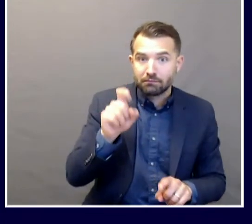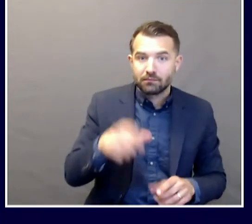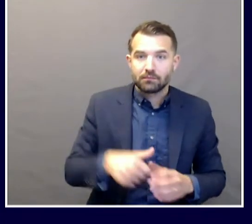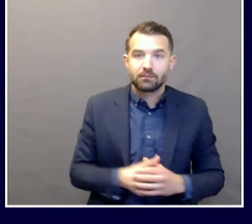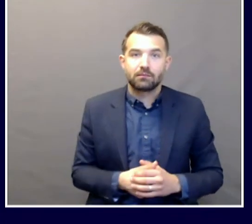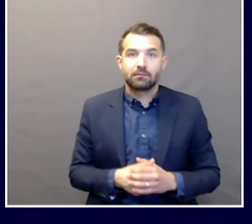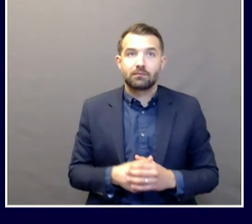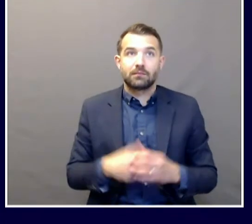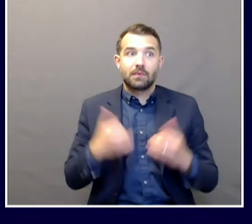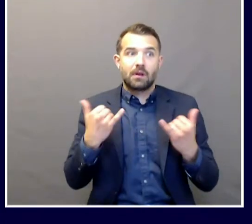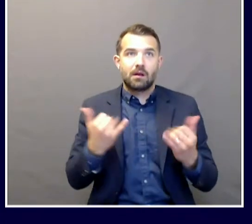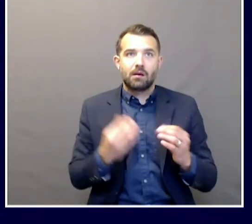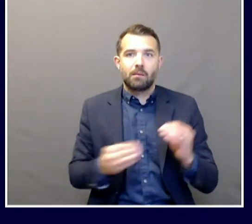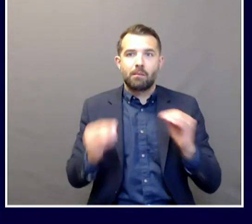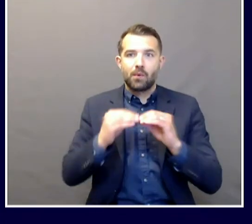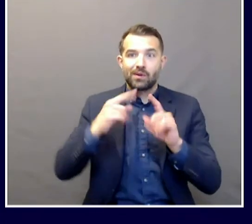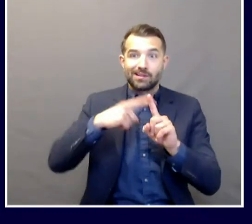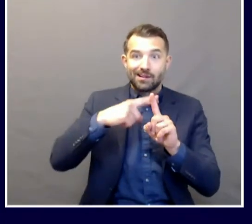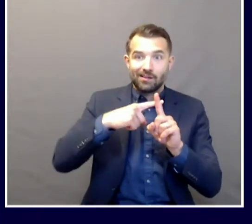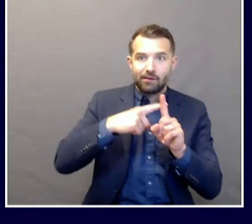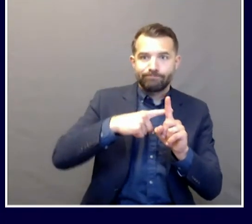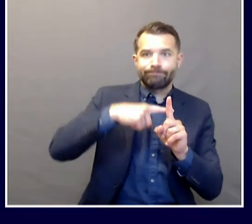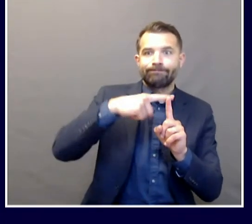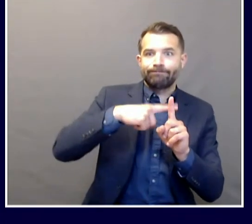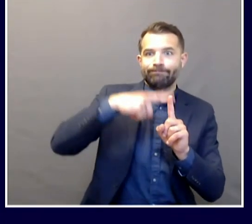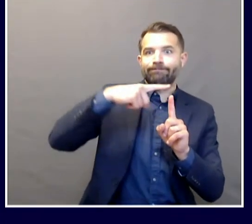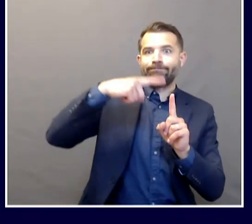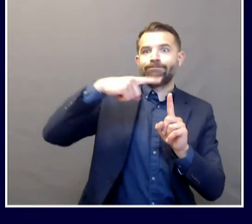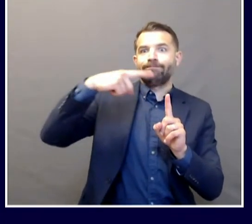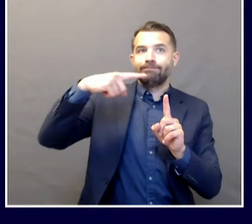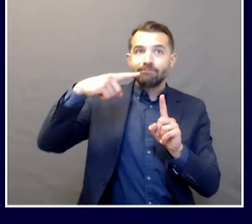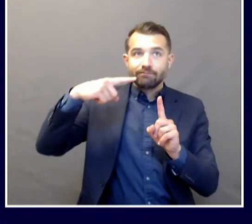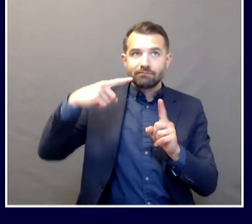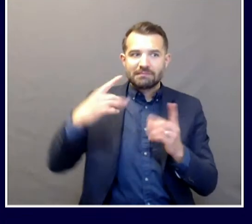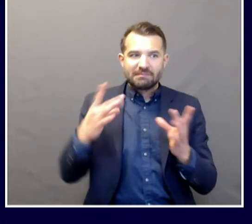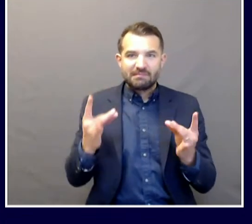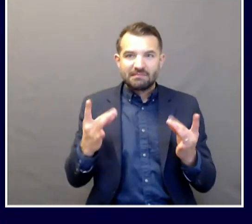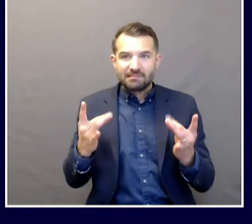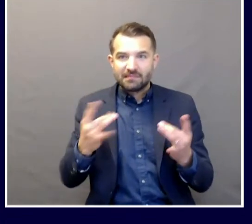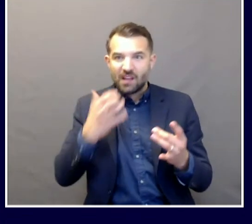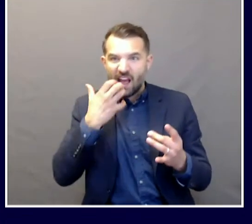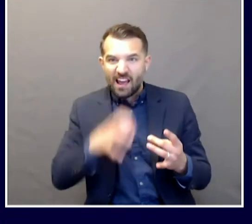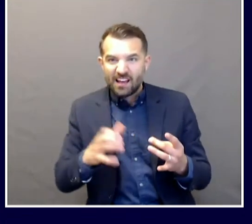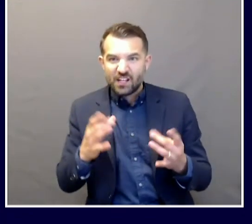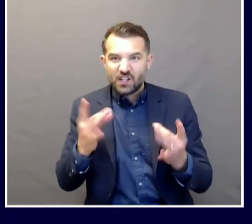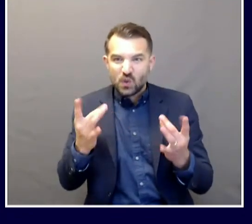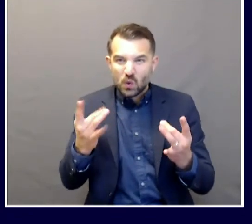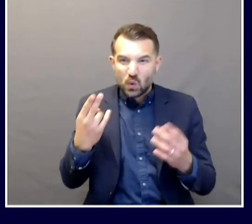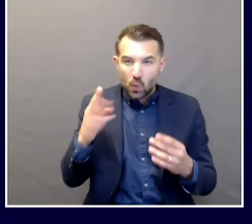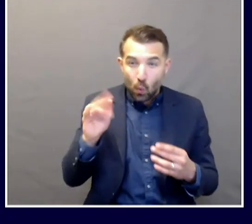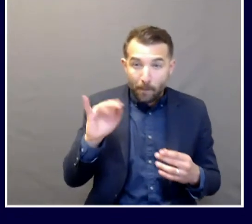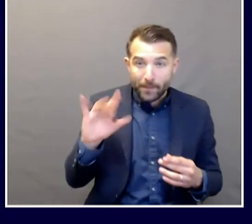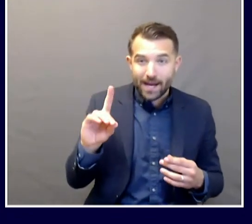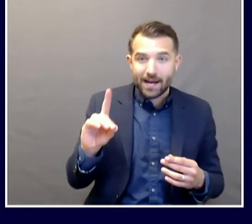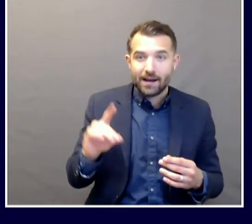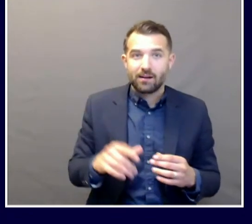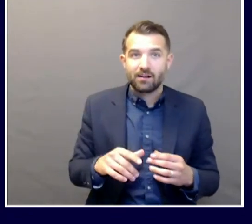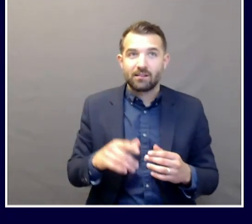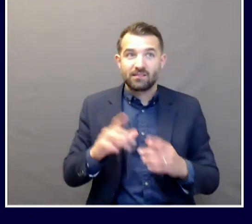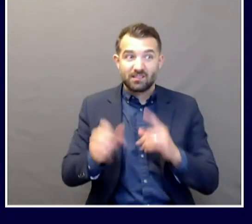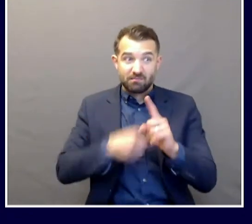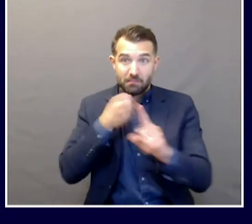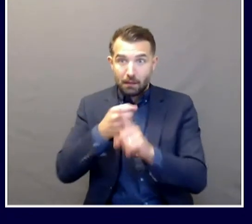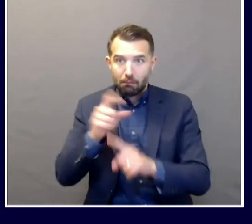and heard about over the past year, the impact that those are making. That's in the credit column, Jessica. Then in the